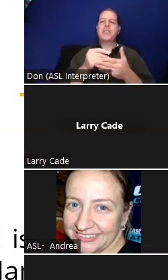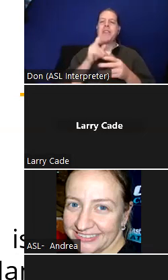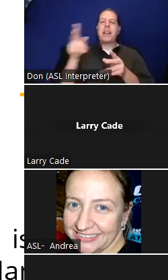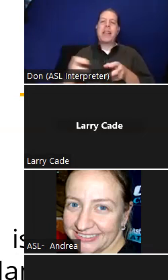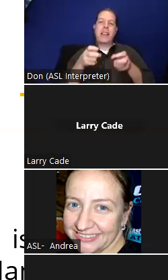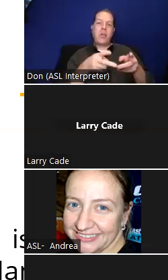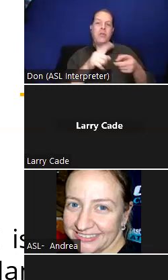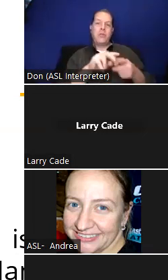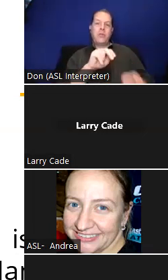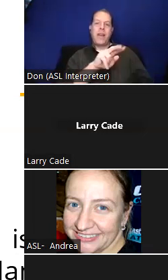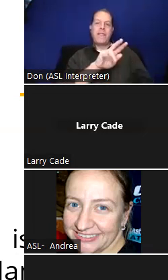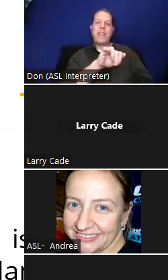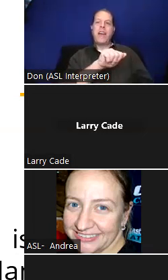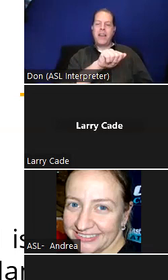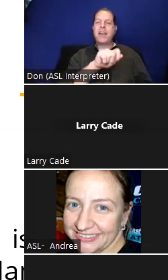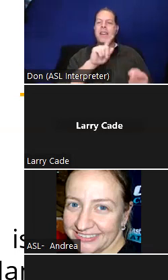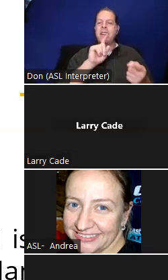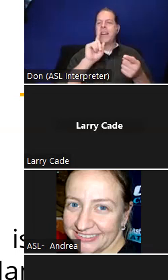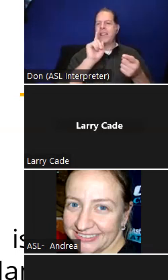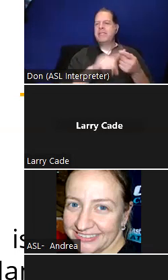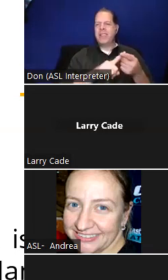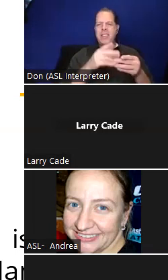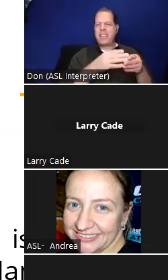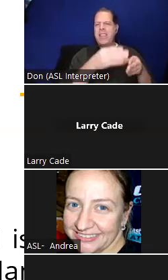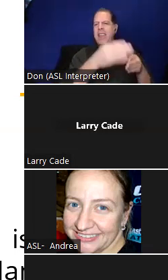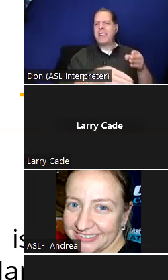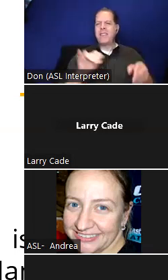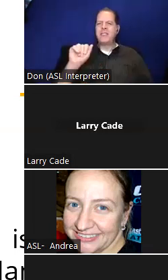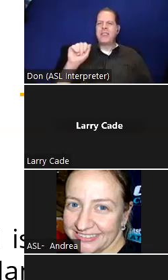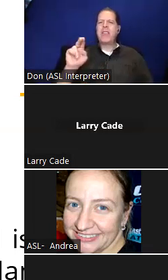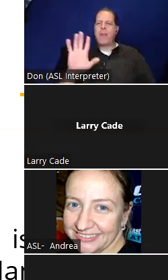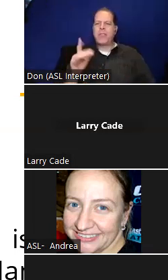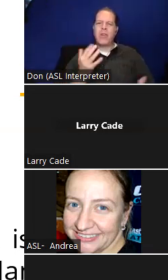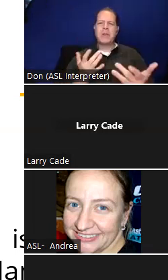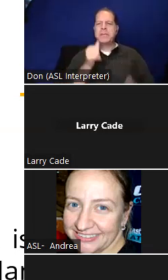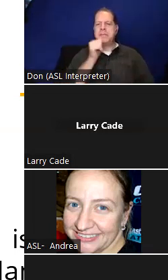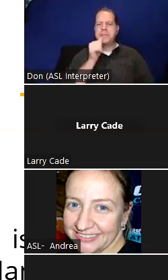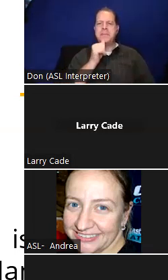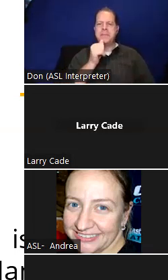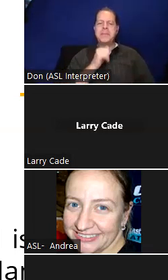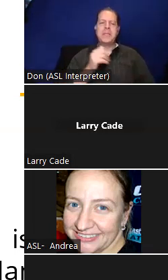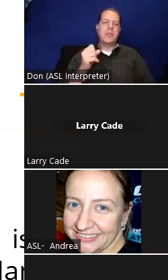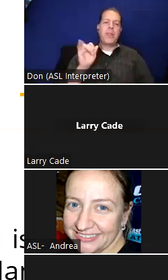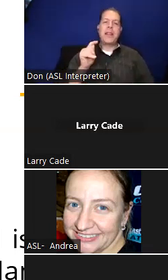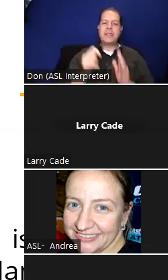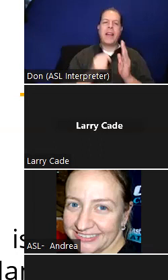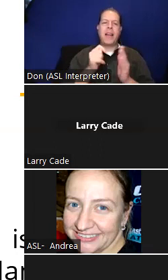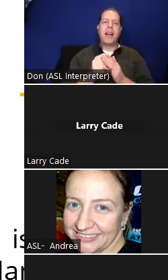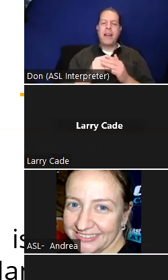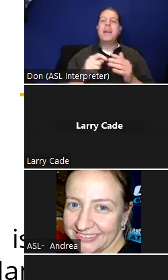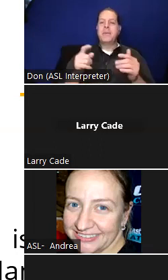to Navia until closer to the end of January. And so at that time, that's